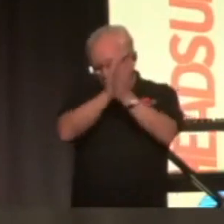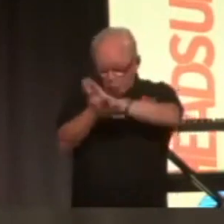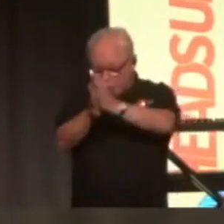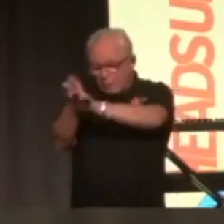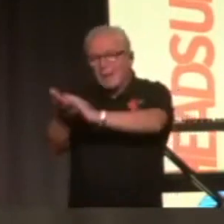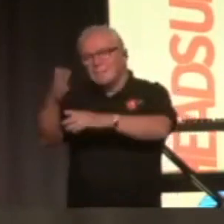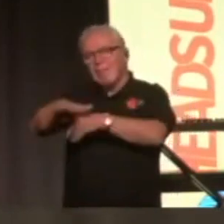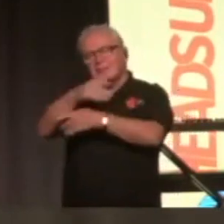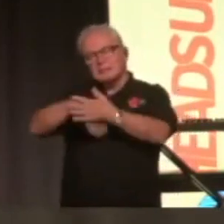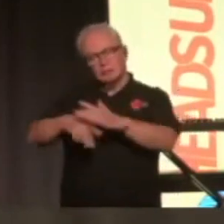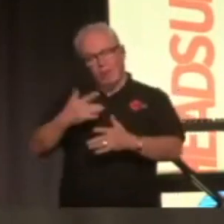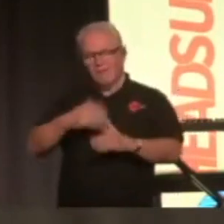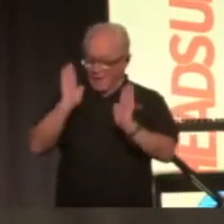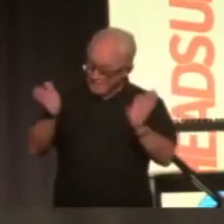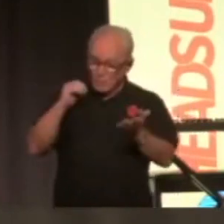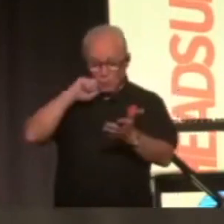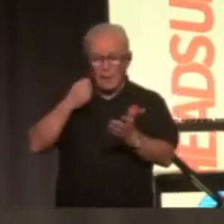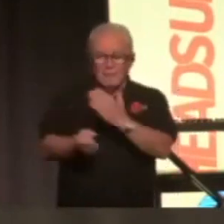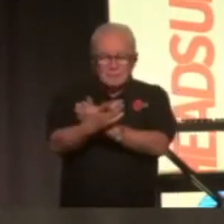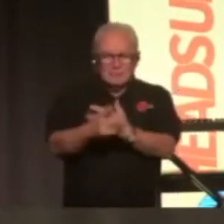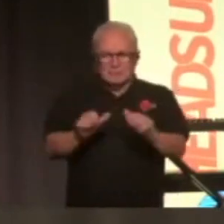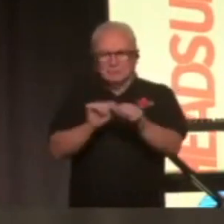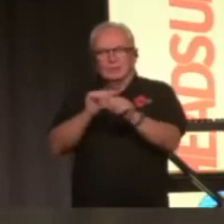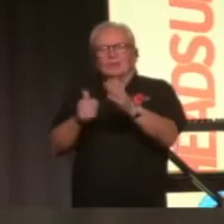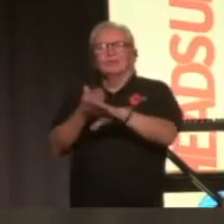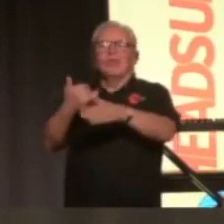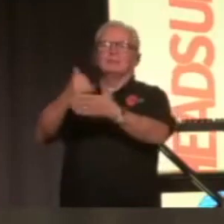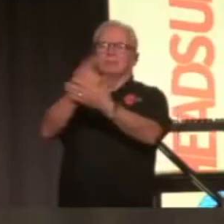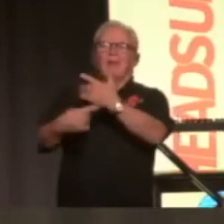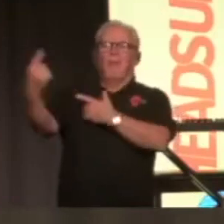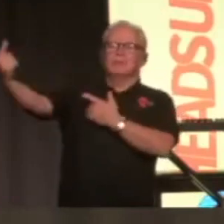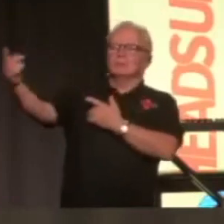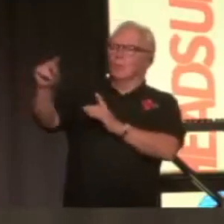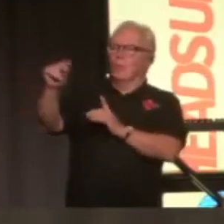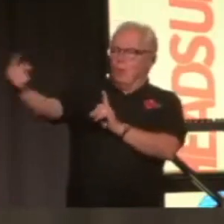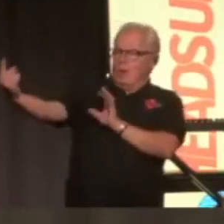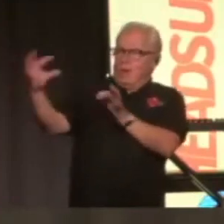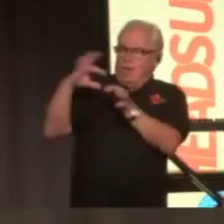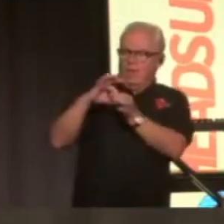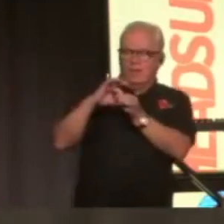on, we are. And it's best to do that not on your own. And so I want to thank